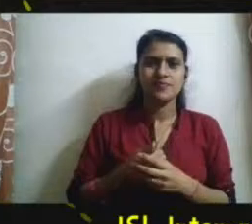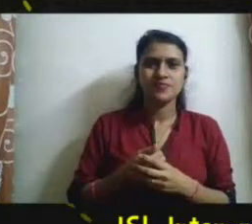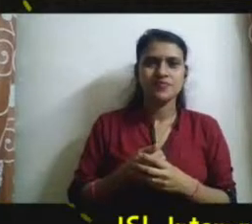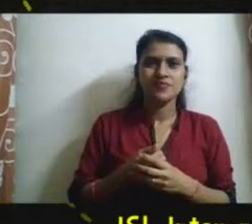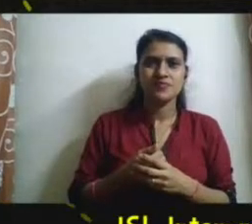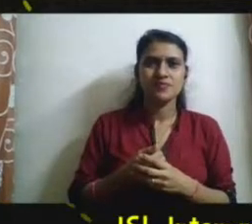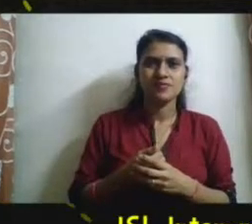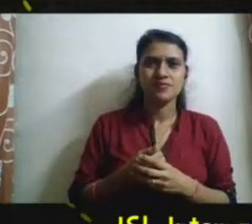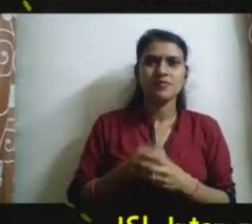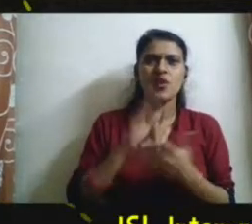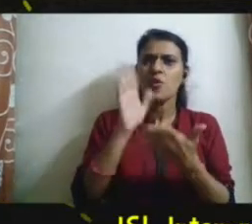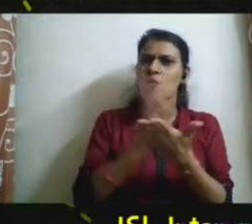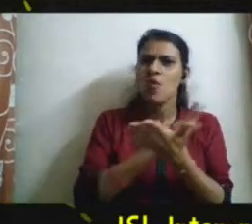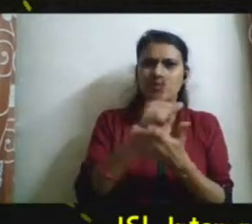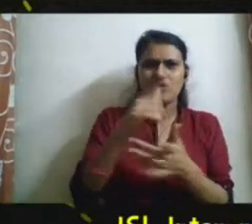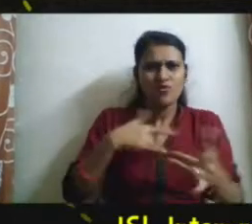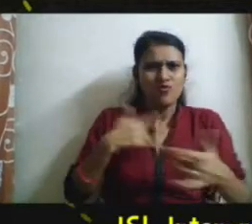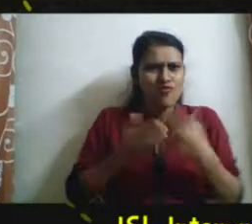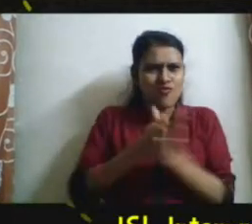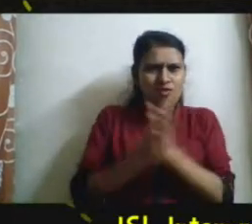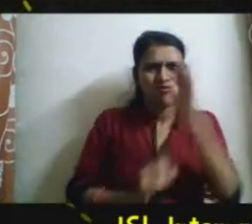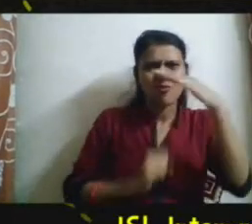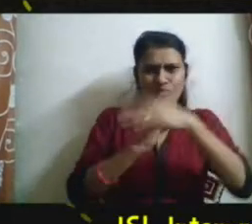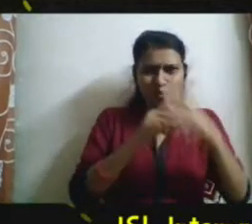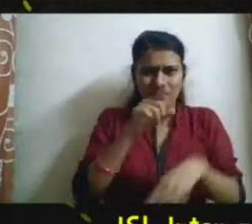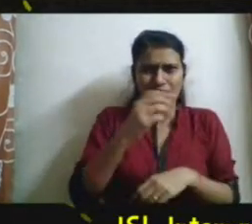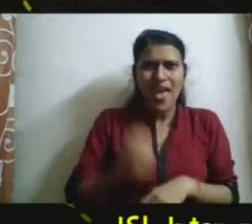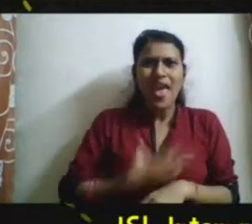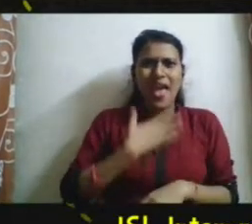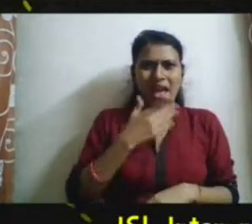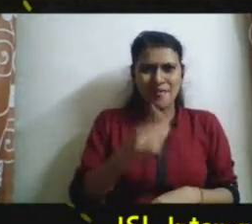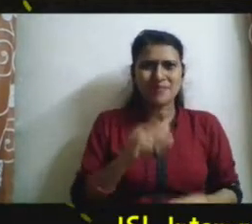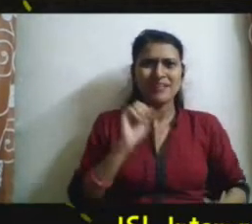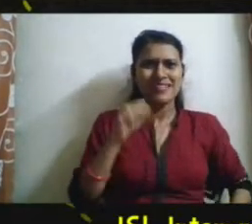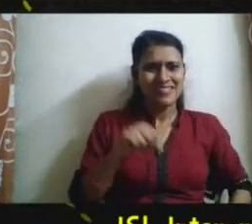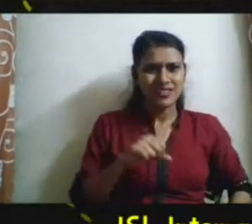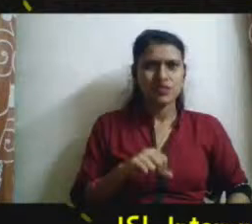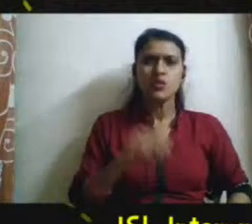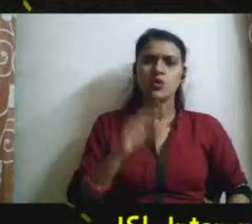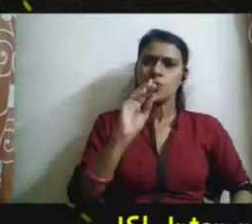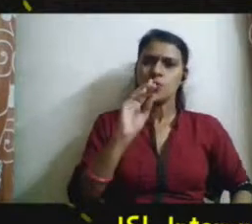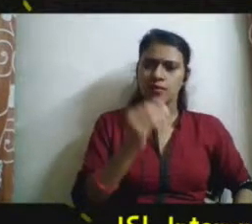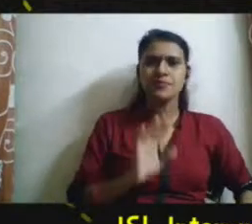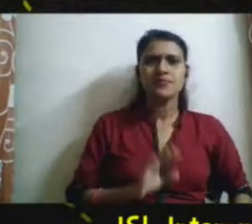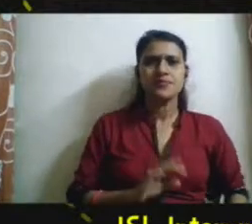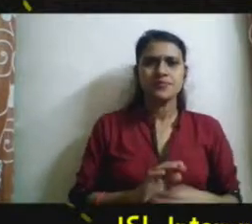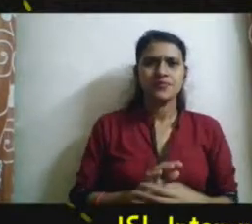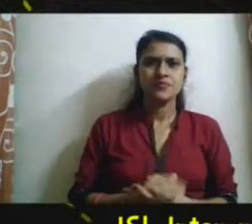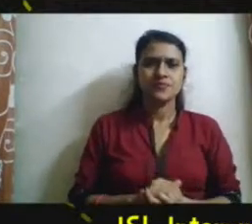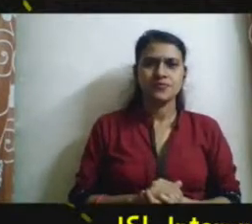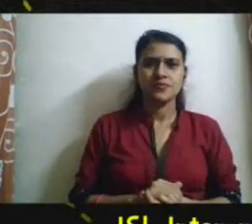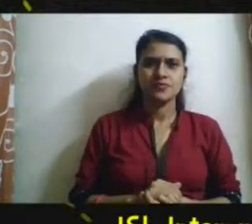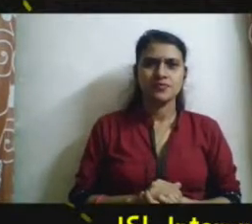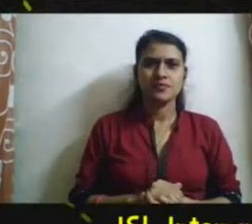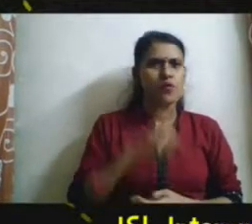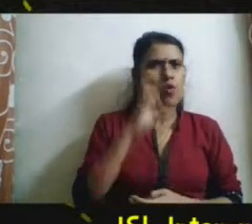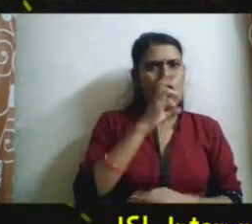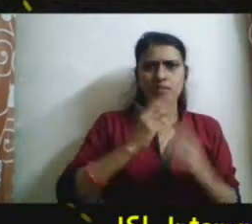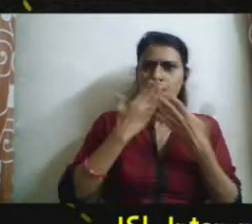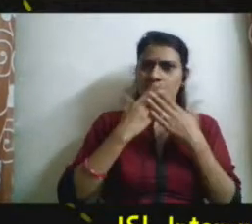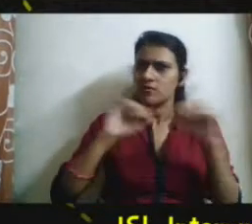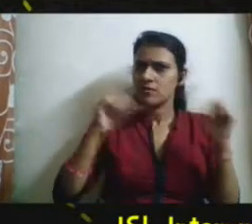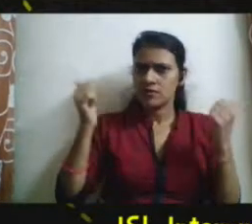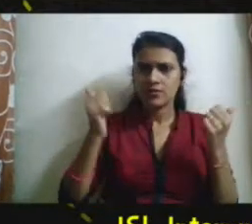music is what really fascinates you. You're happiest with music. You don't have to now if you've graduated, now you don't have to